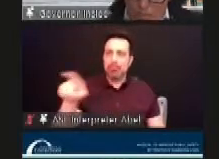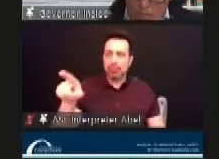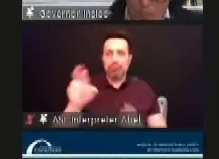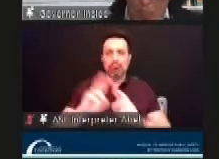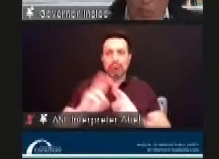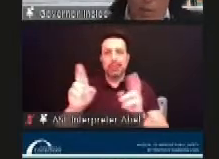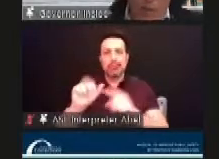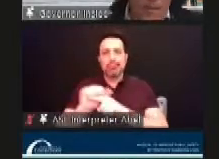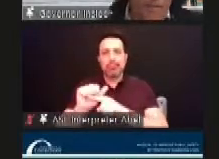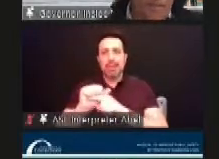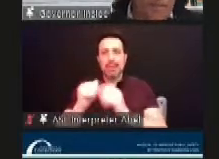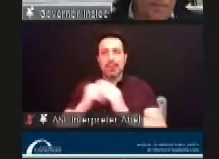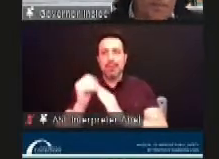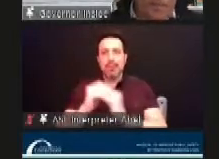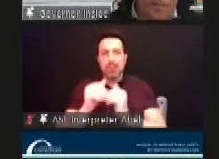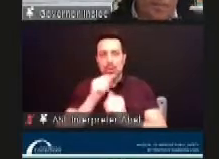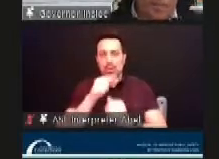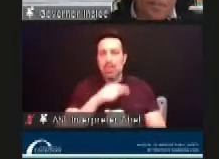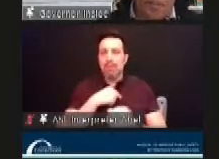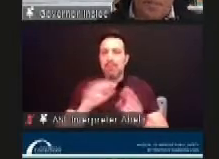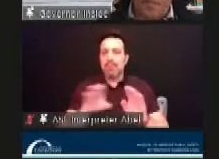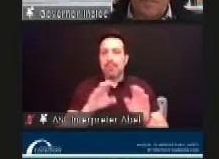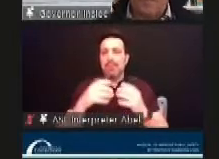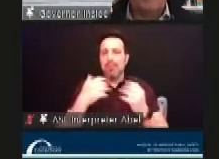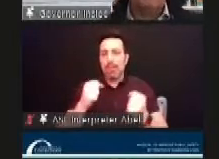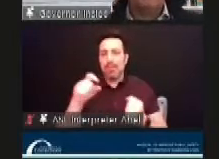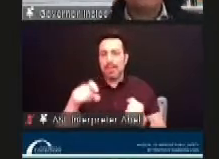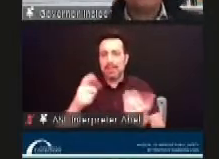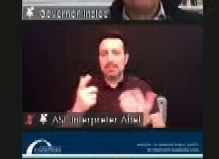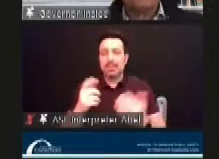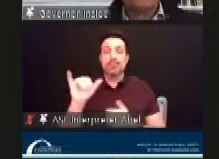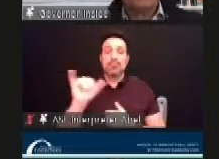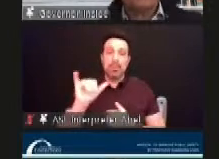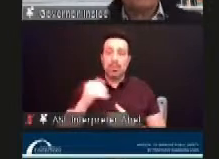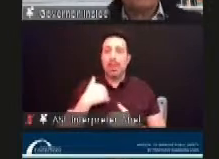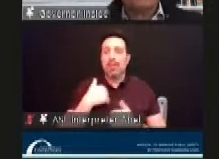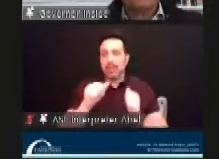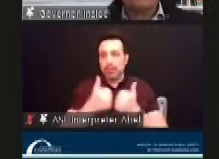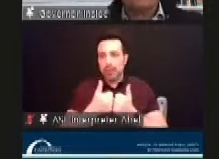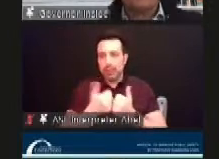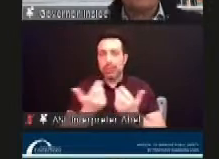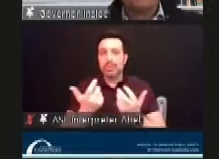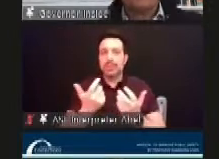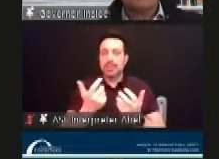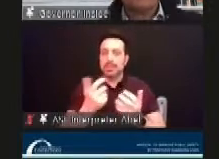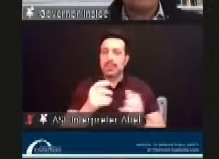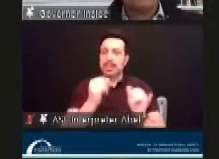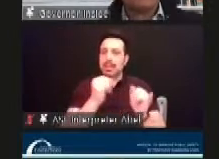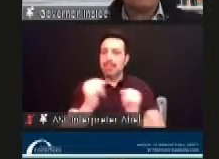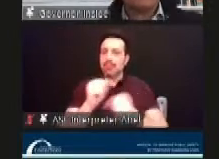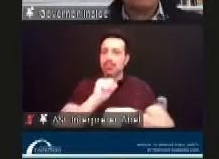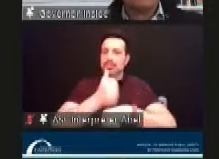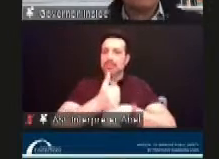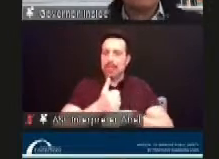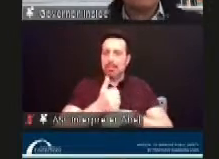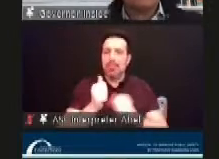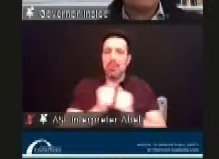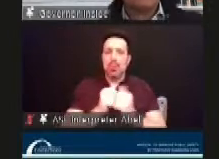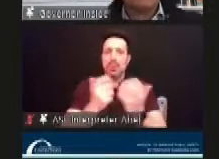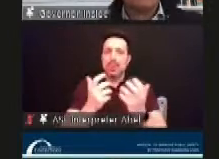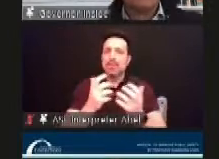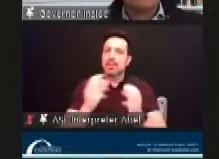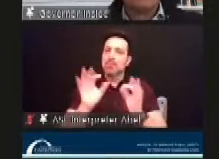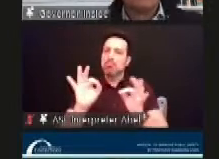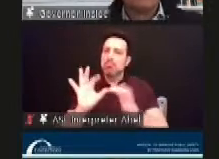in working with people who have behavioral health needs. Additionally, there are challenges with getting individuals set up with a warm handoff